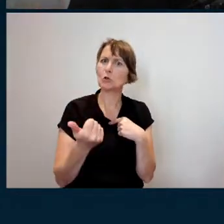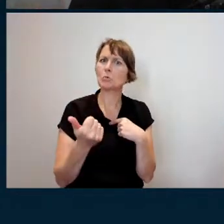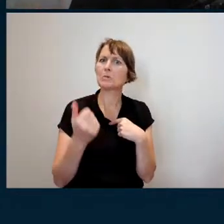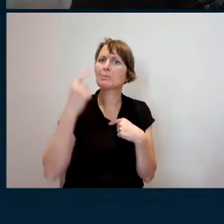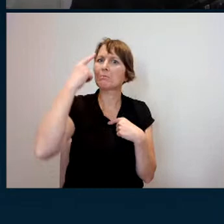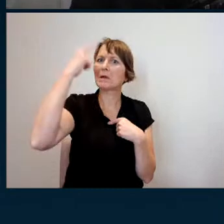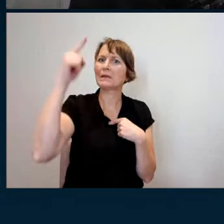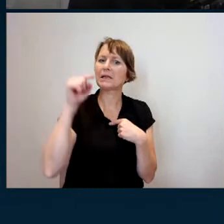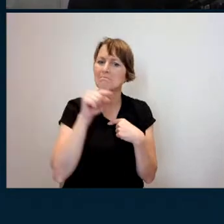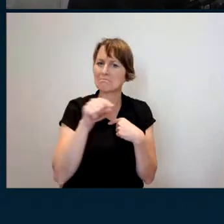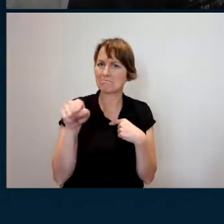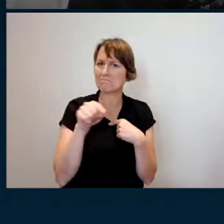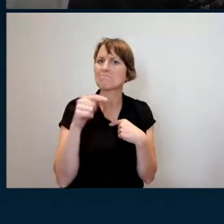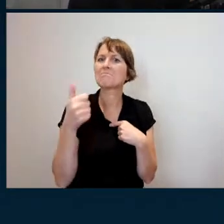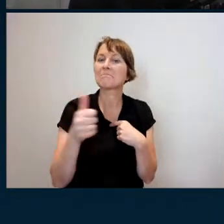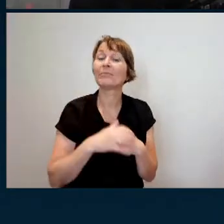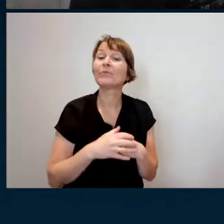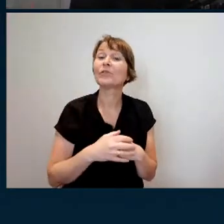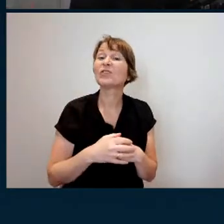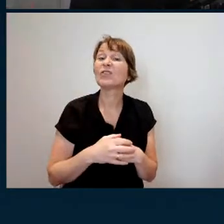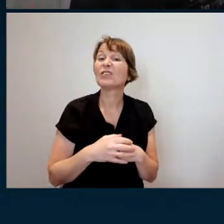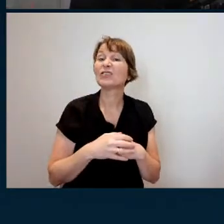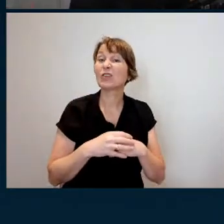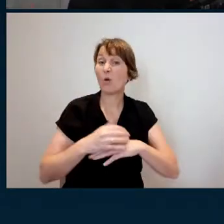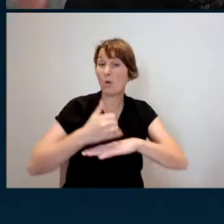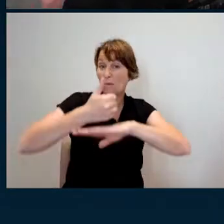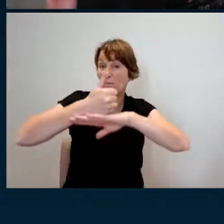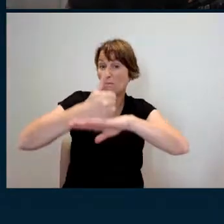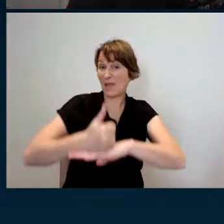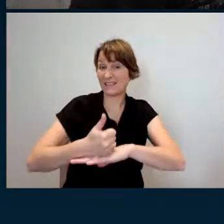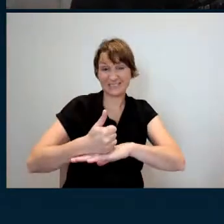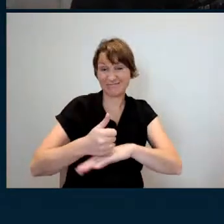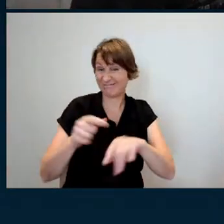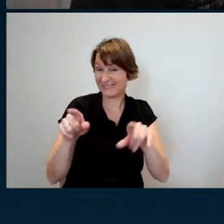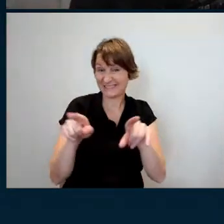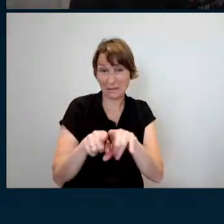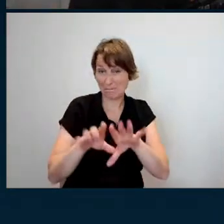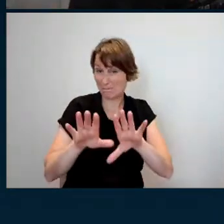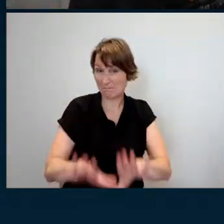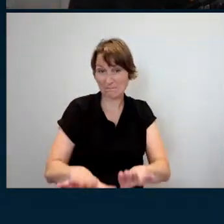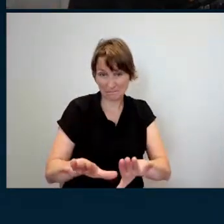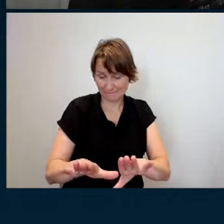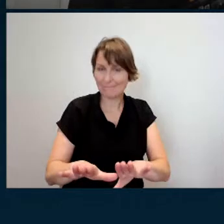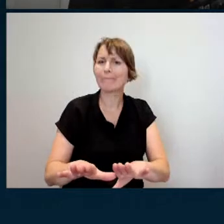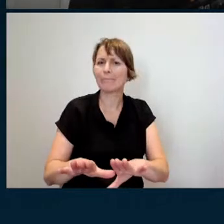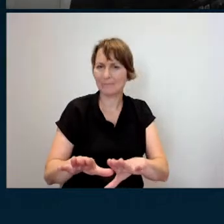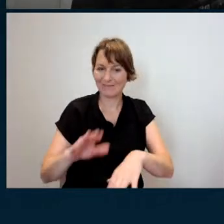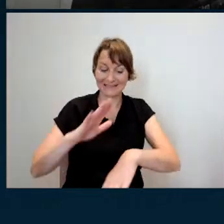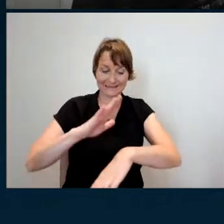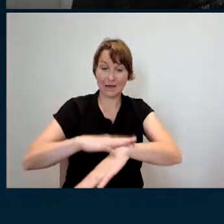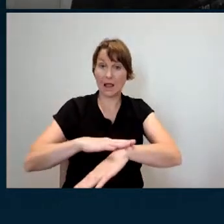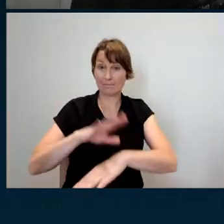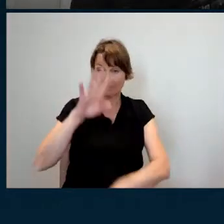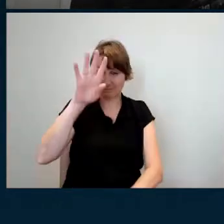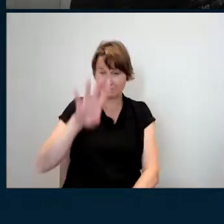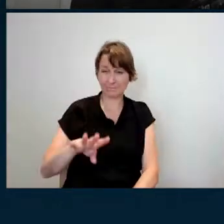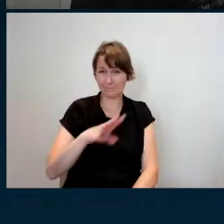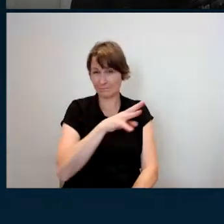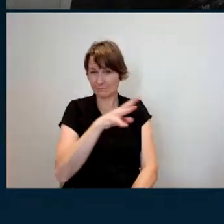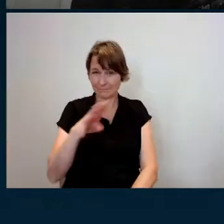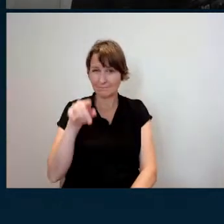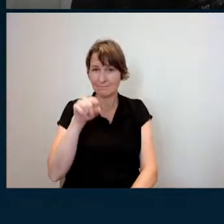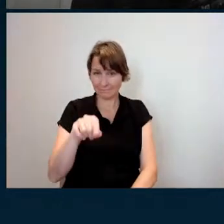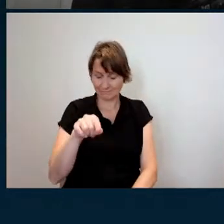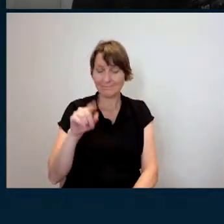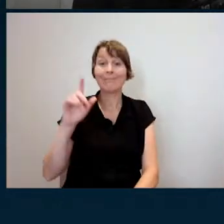So the base was still the same. The basics of what I wanted to reach. I have a schedule, and the schedule is my trigger,